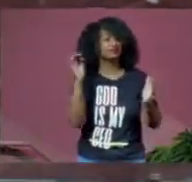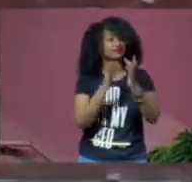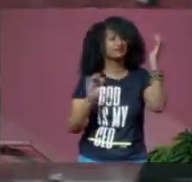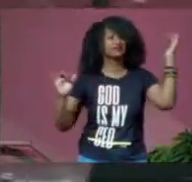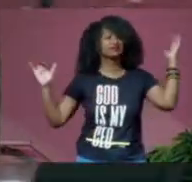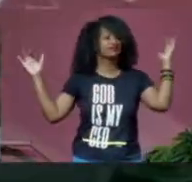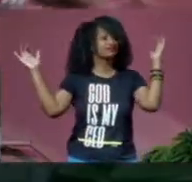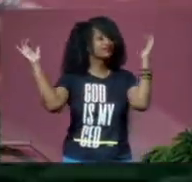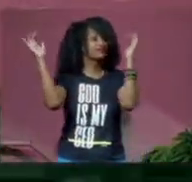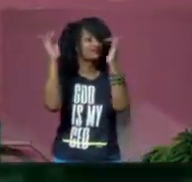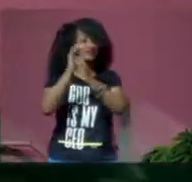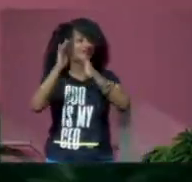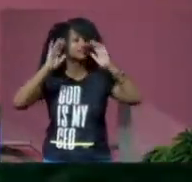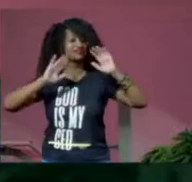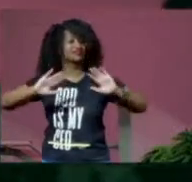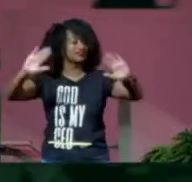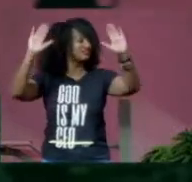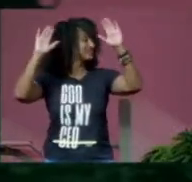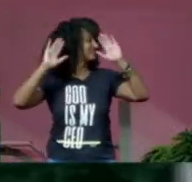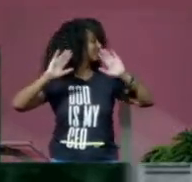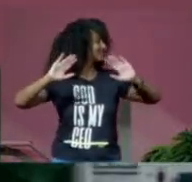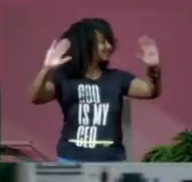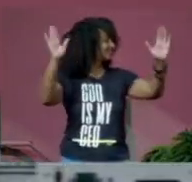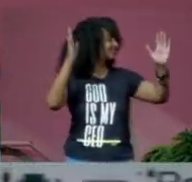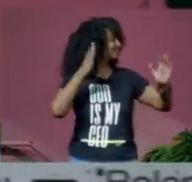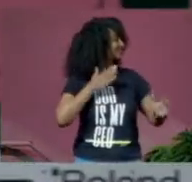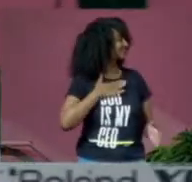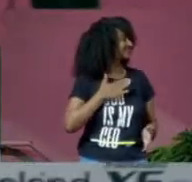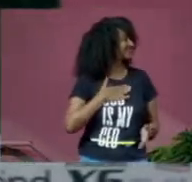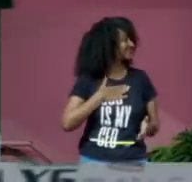He's a wonder in my